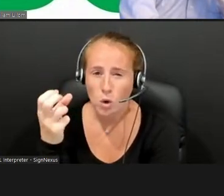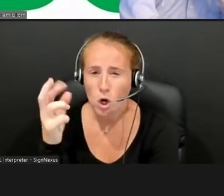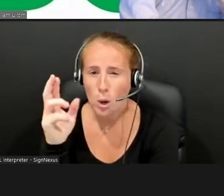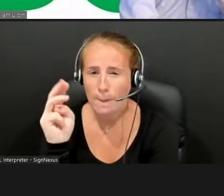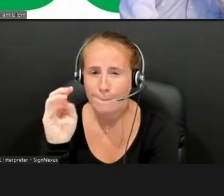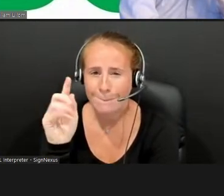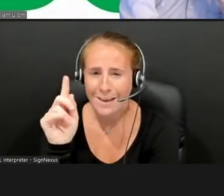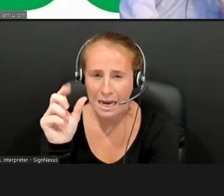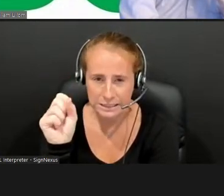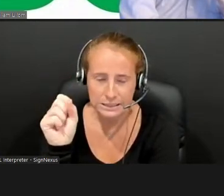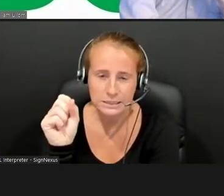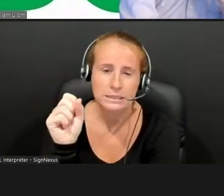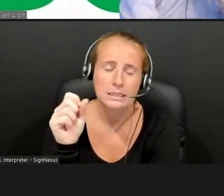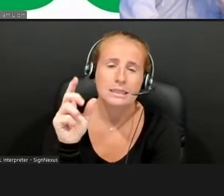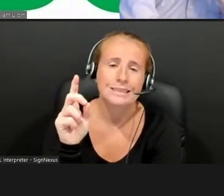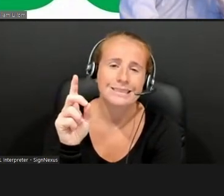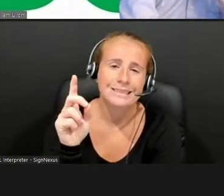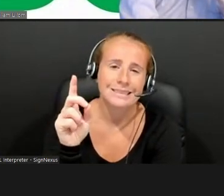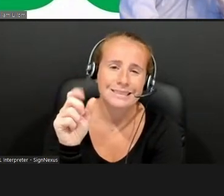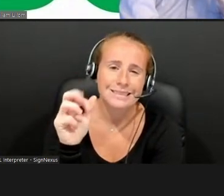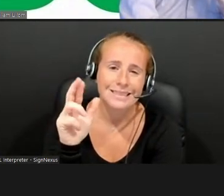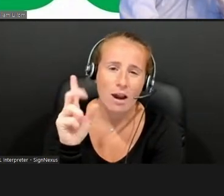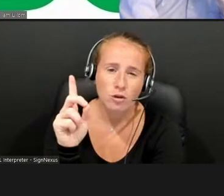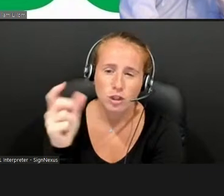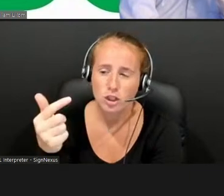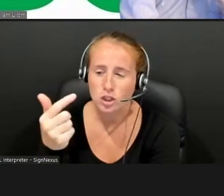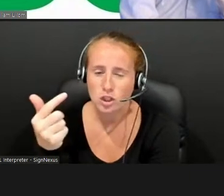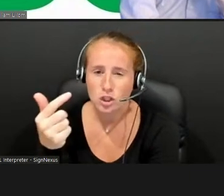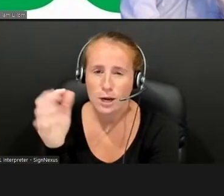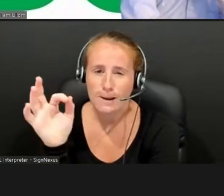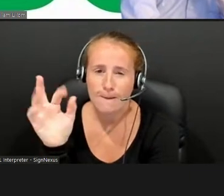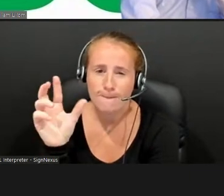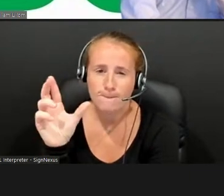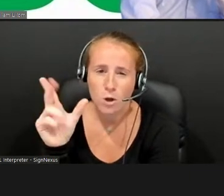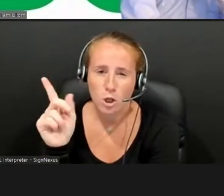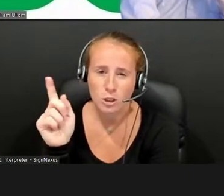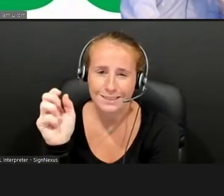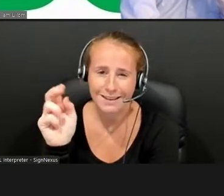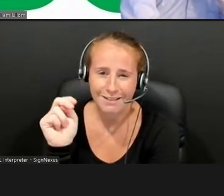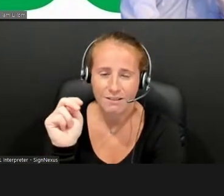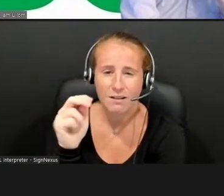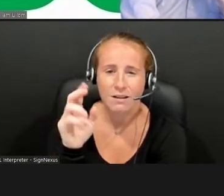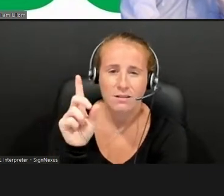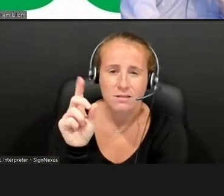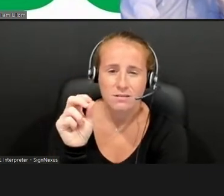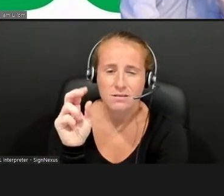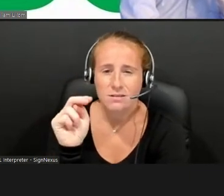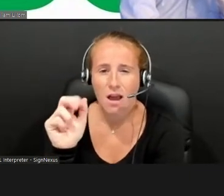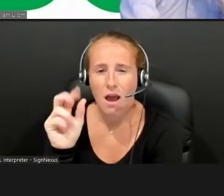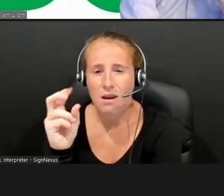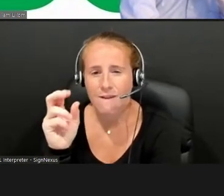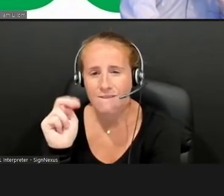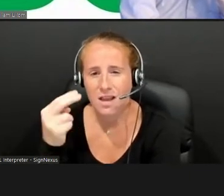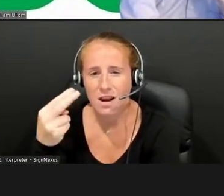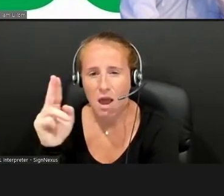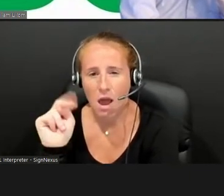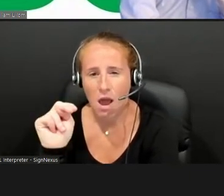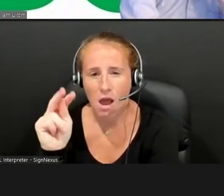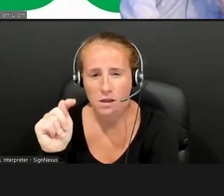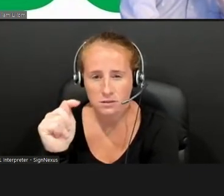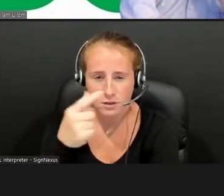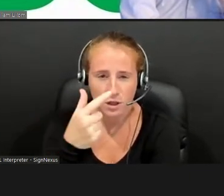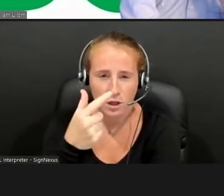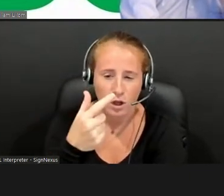Daryl G Fulton Donovan hunt Craig Hudson